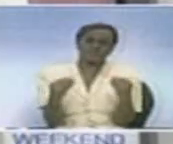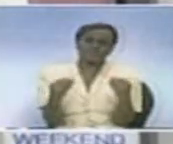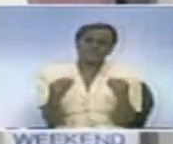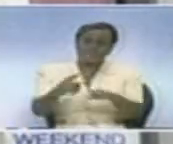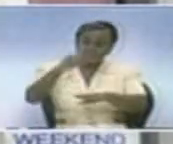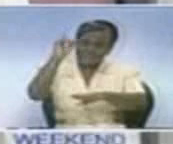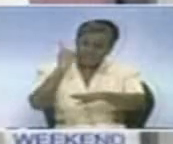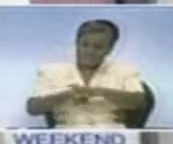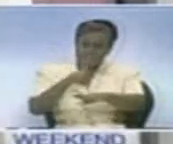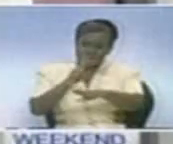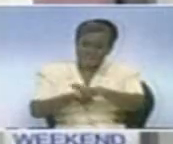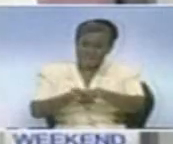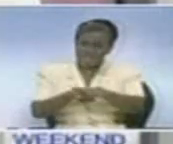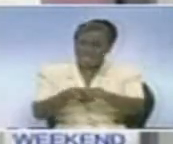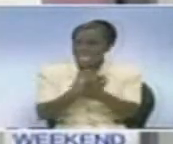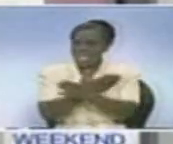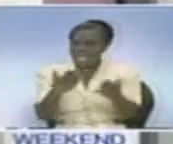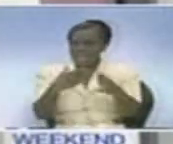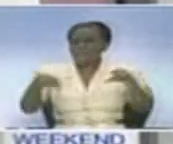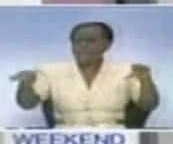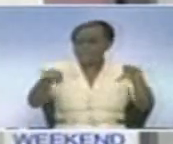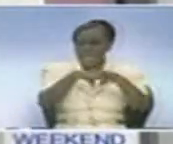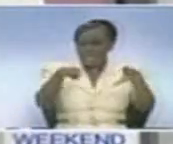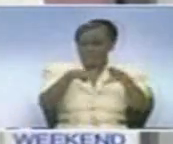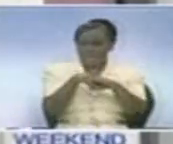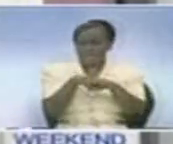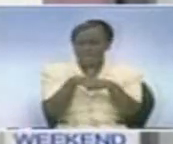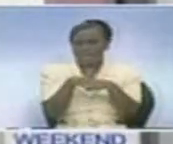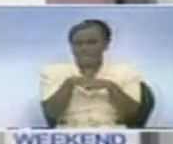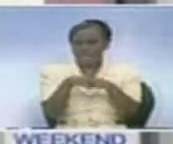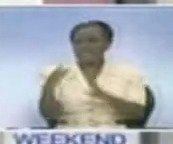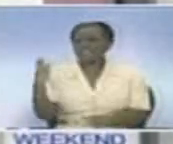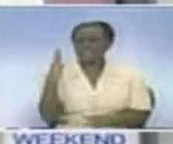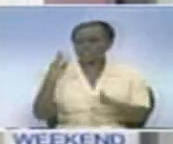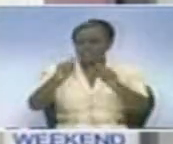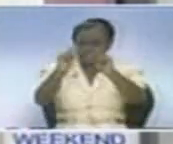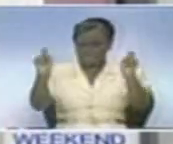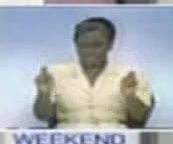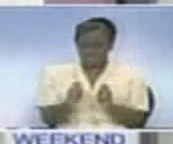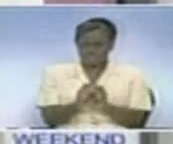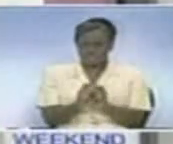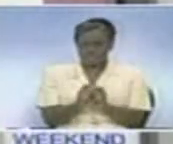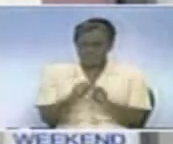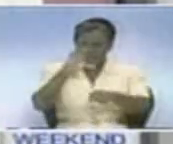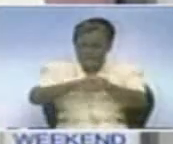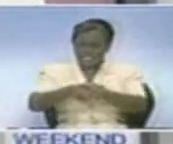Once any of the members of the security team gets that information, either